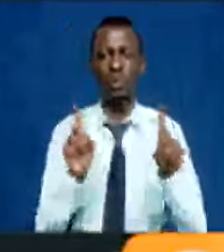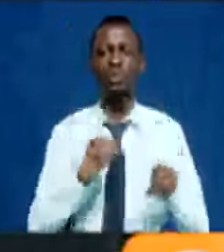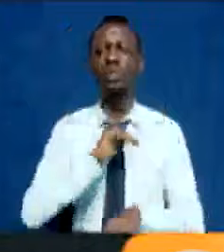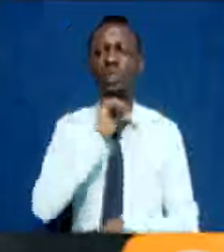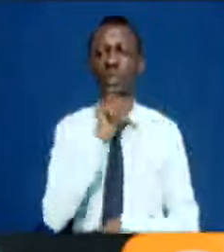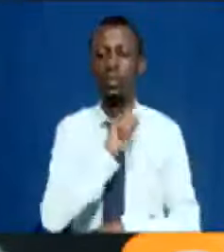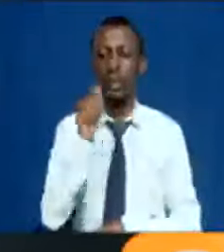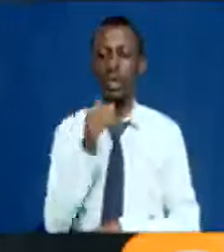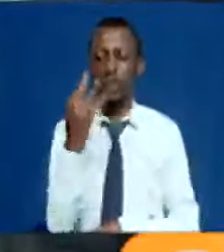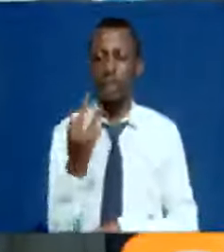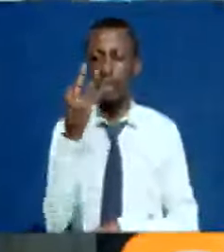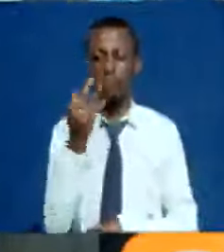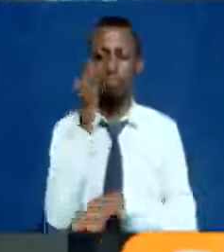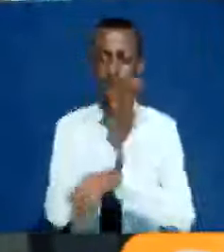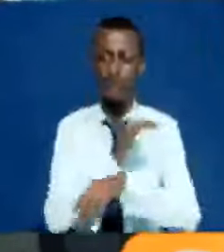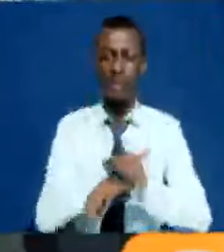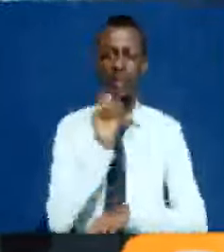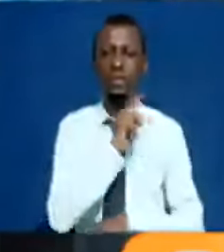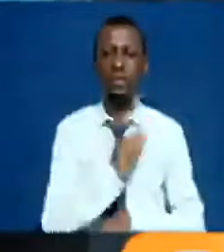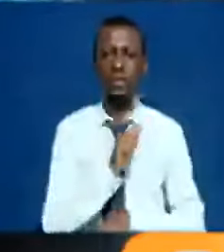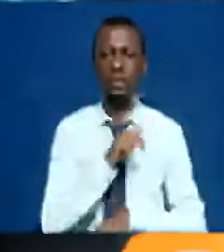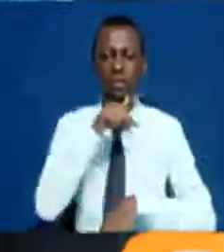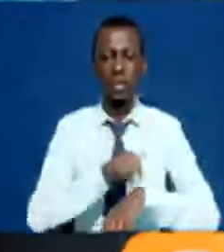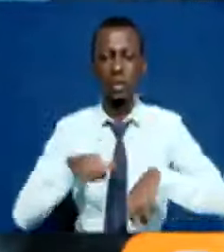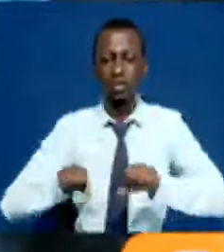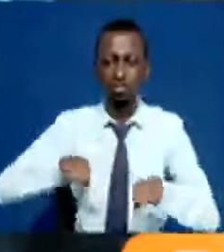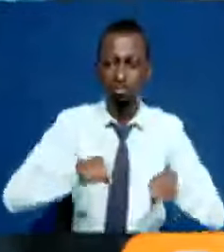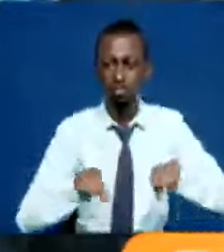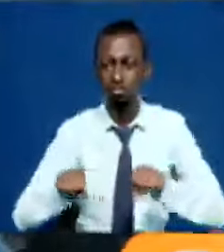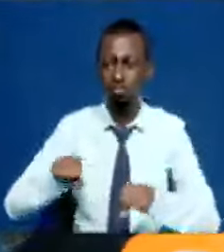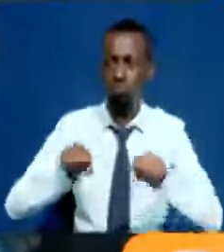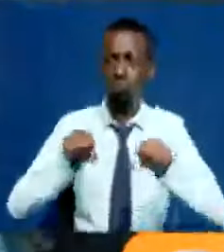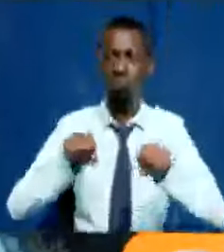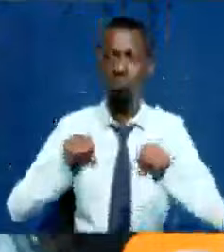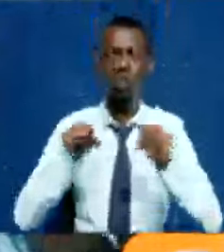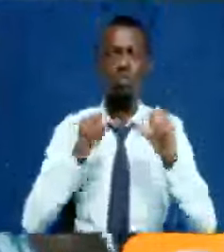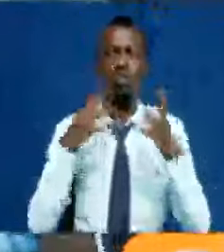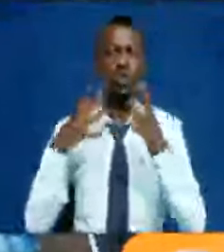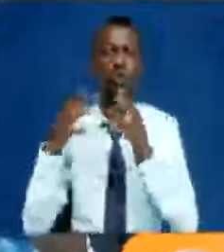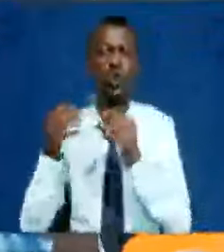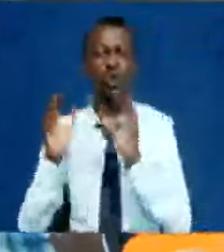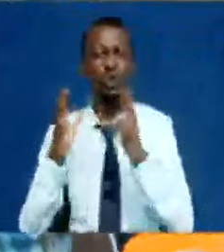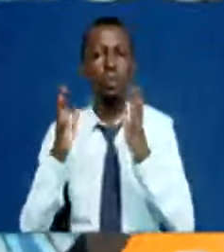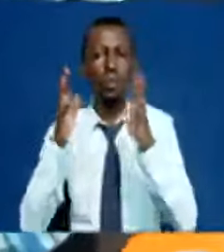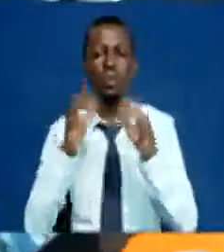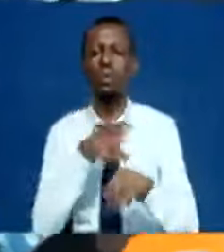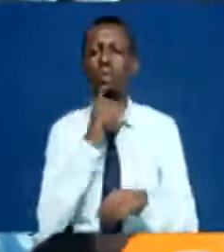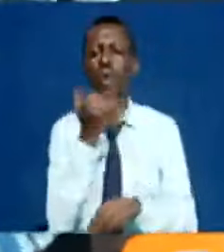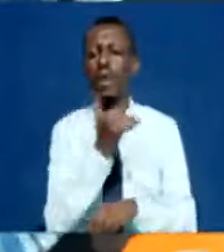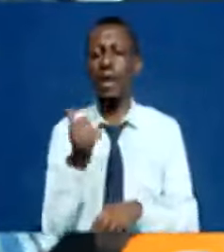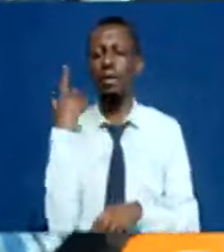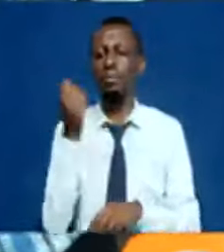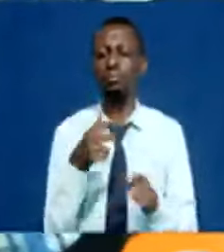Three others were injured by bandits while riding on a motorbike to a rite of passage for young men who recently